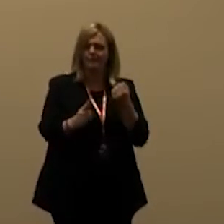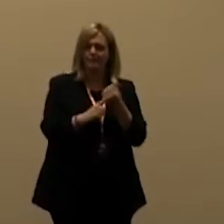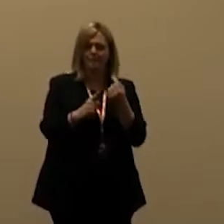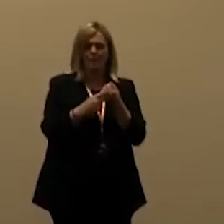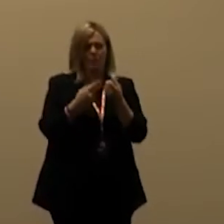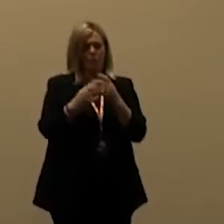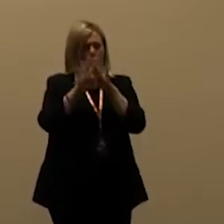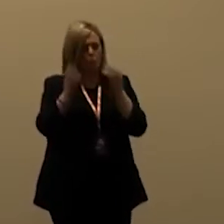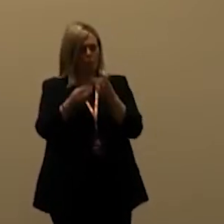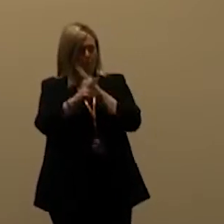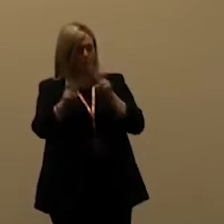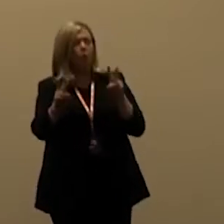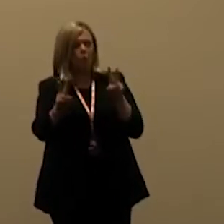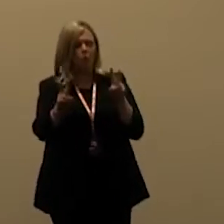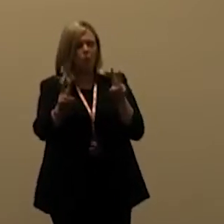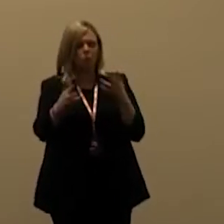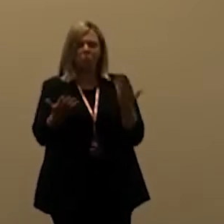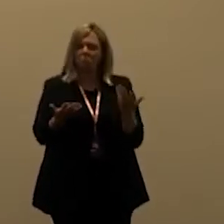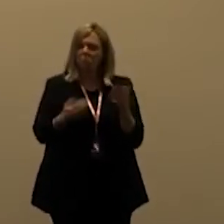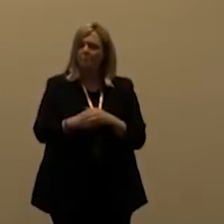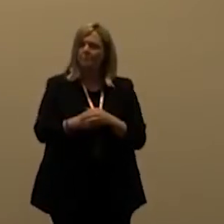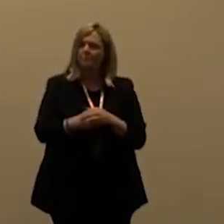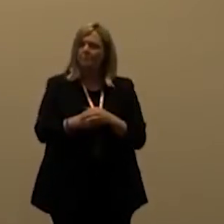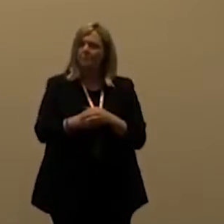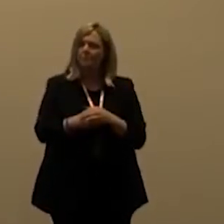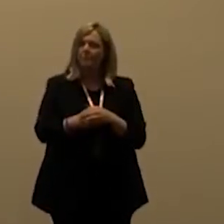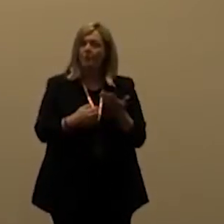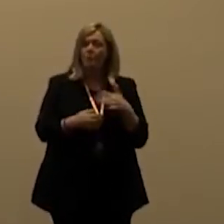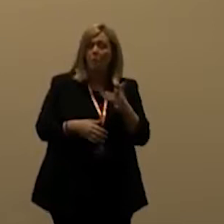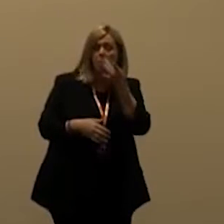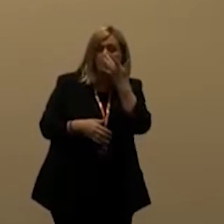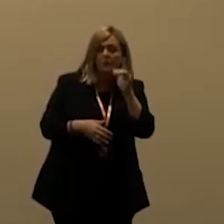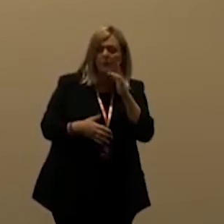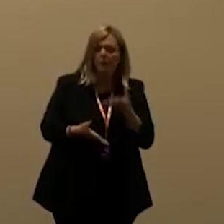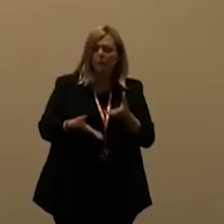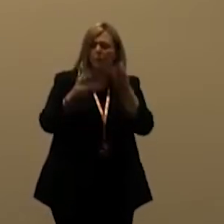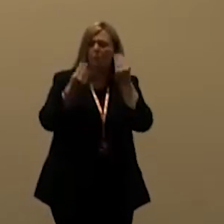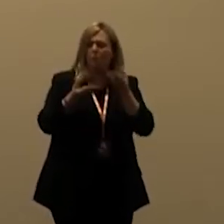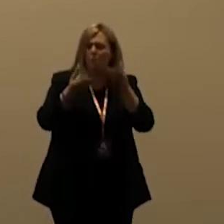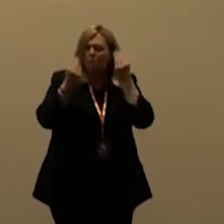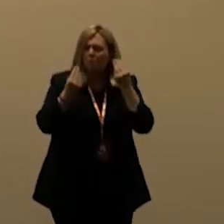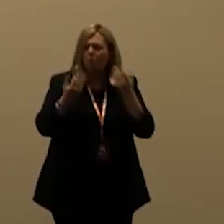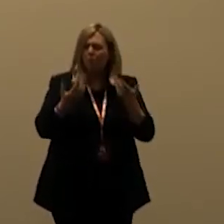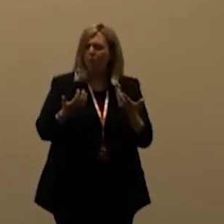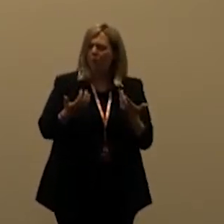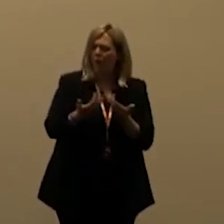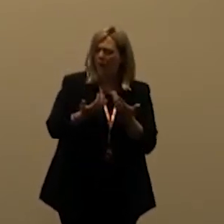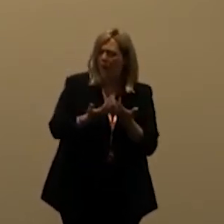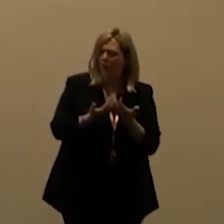the world in general. From there, we then start learning a bit more about how